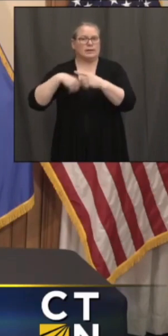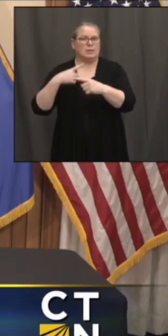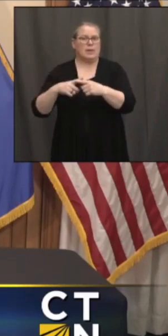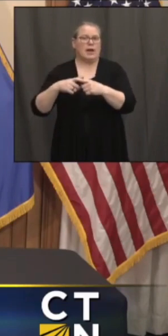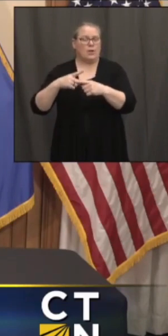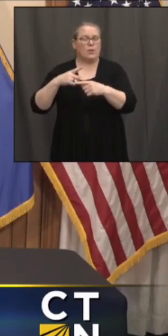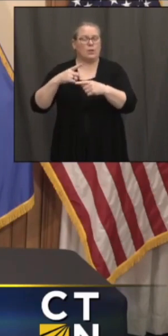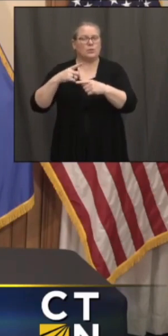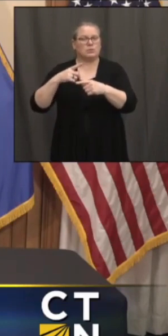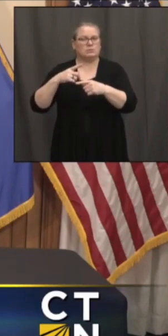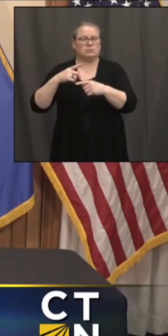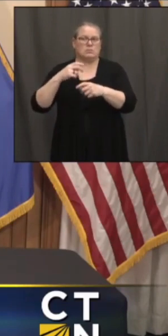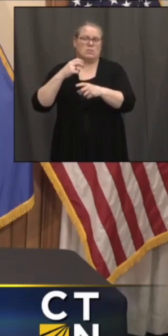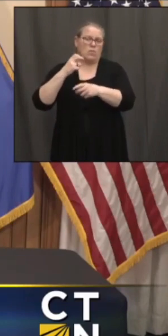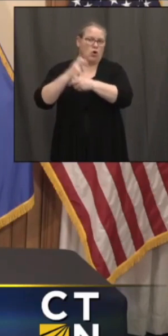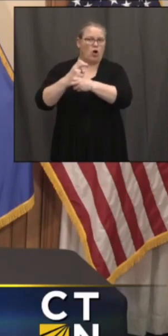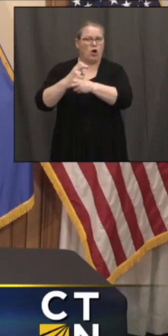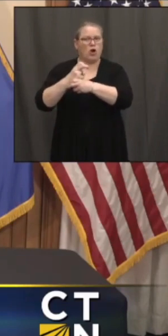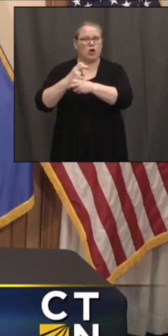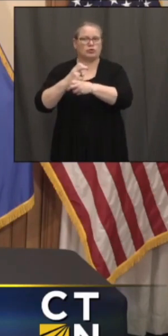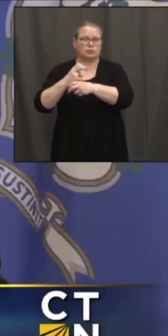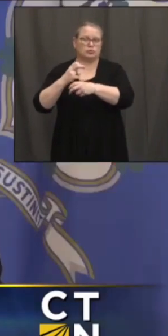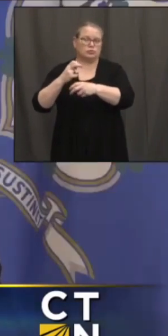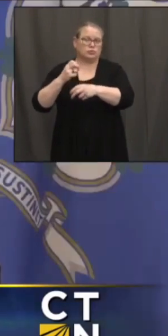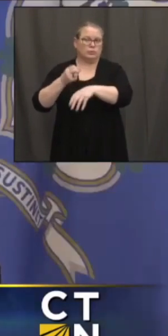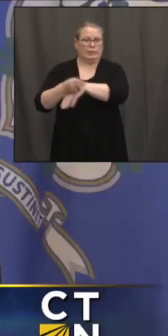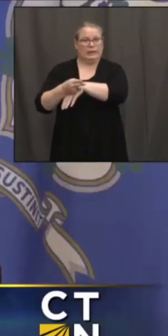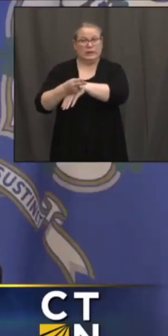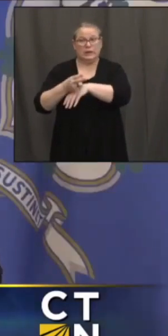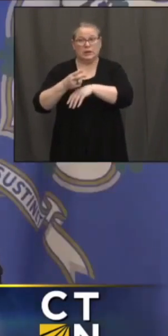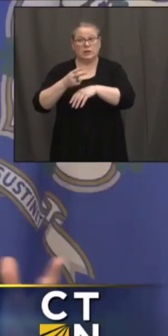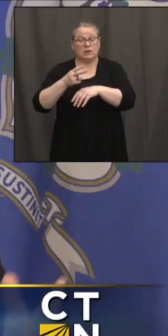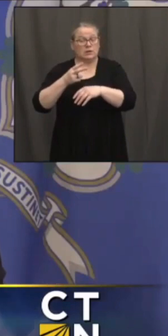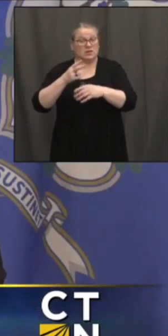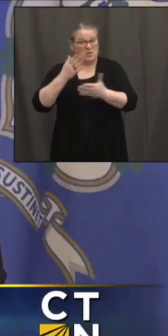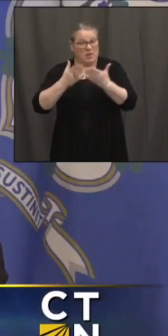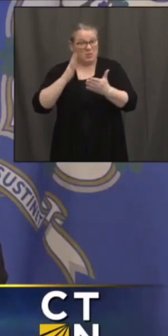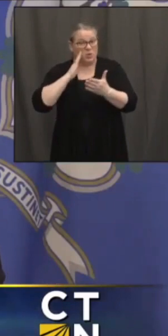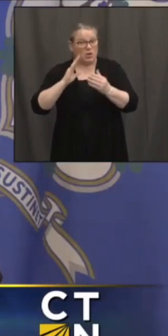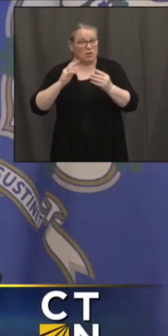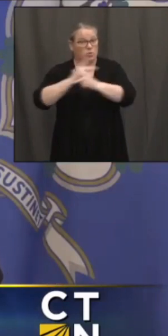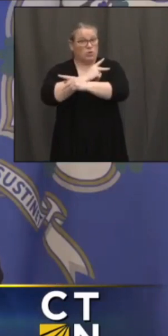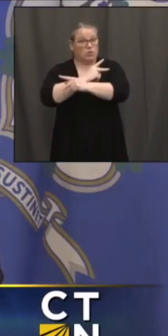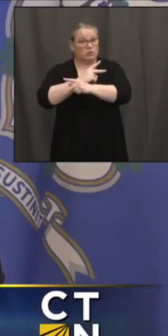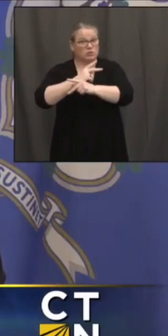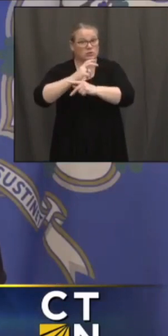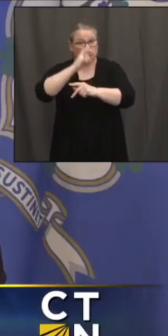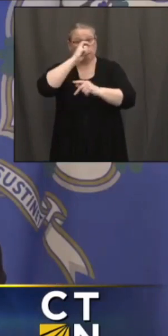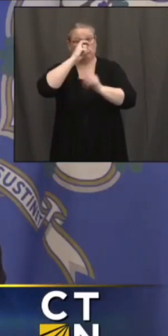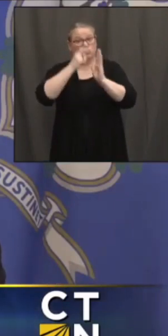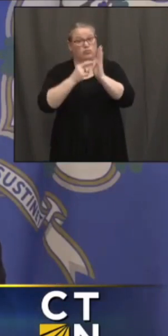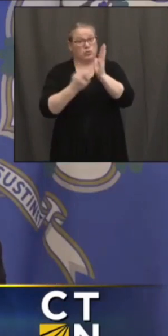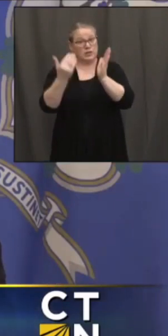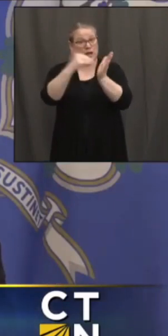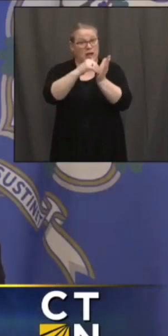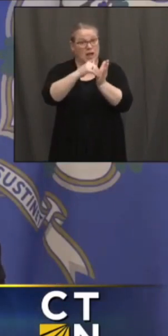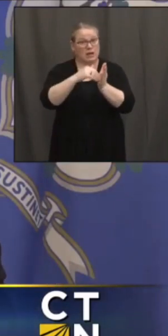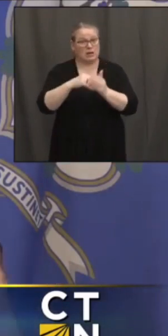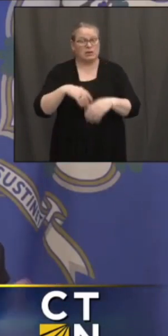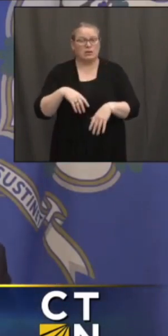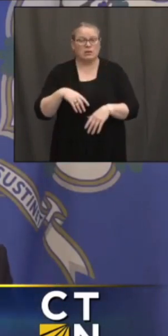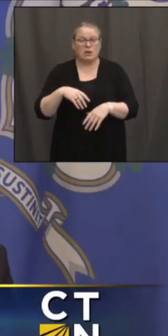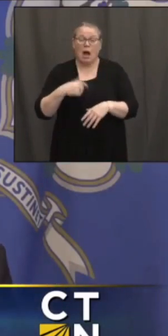tighter restrictions based on that? I sure hope not, but I am concerned. Look at Britain. I mean, nobody was more casual than